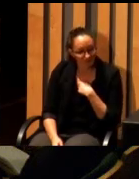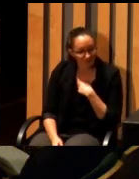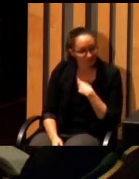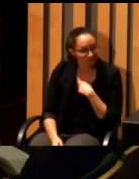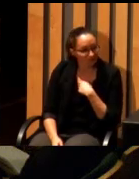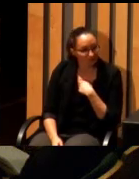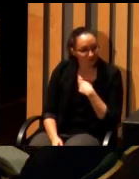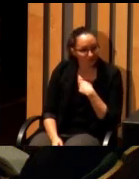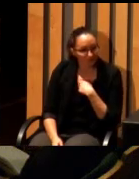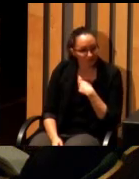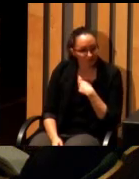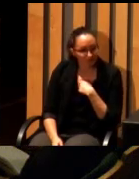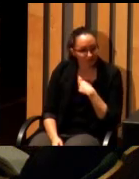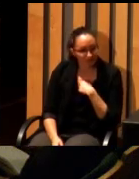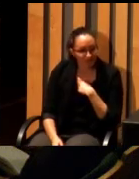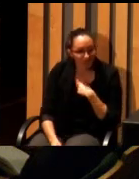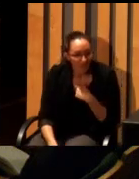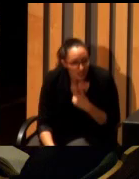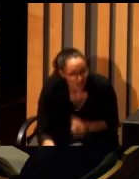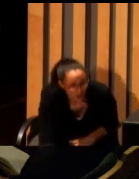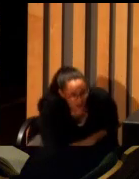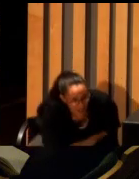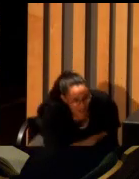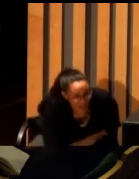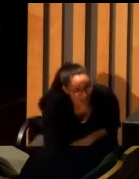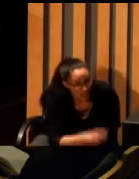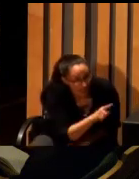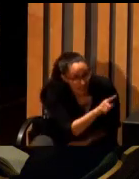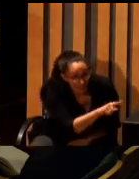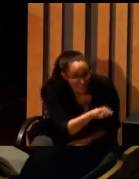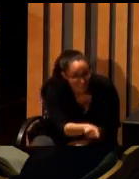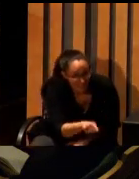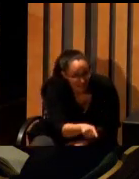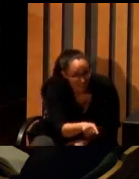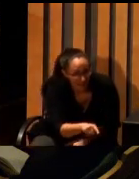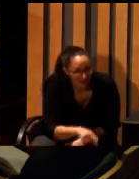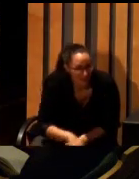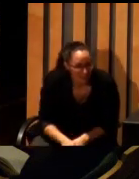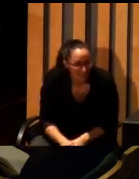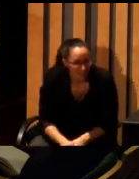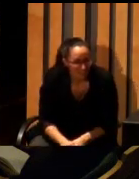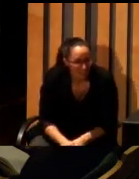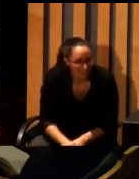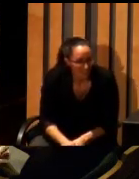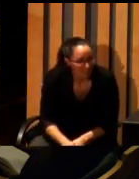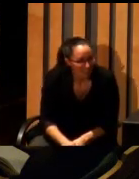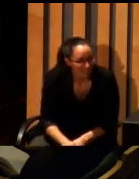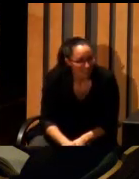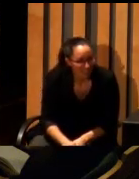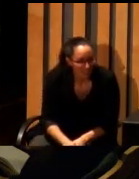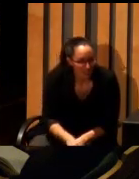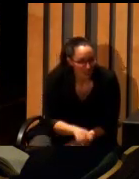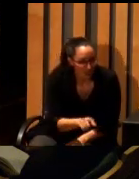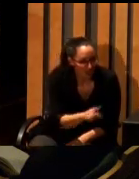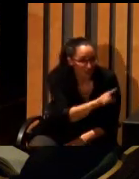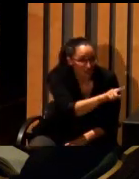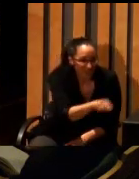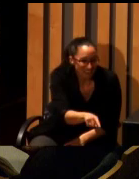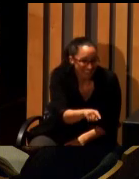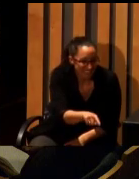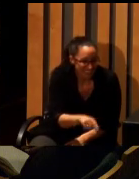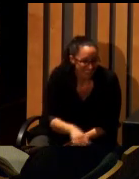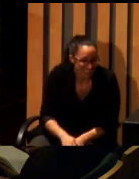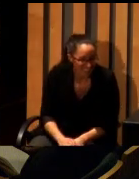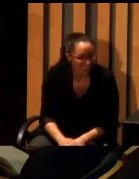And I don't know, if Mr. Wise, if you really are interested in bringing this to your department meeting tomorrow, but I suspect we could get a couple hundred